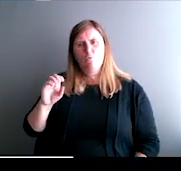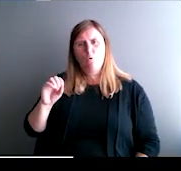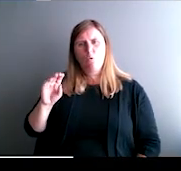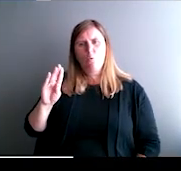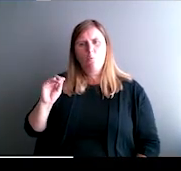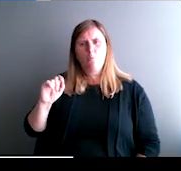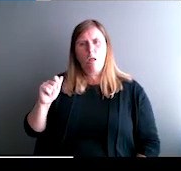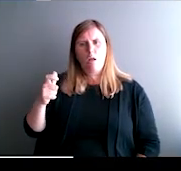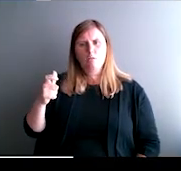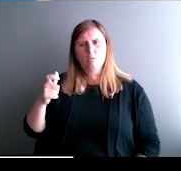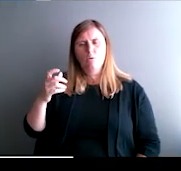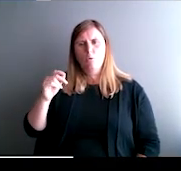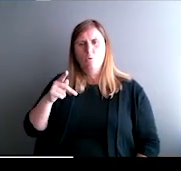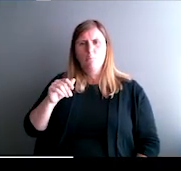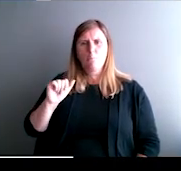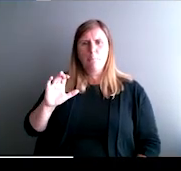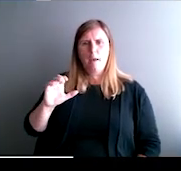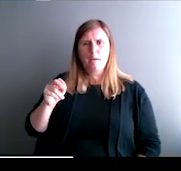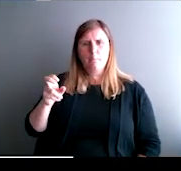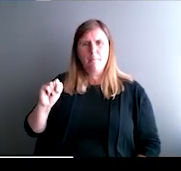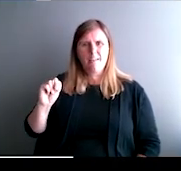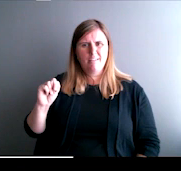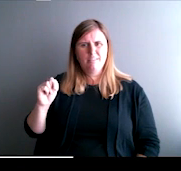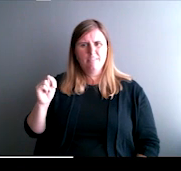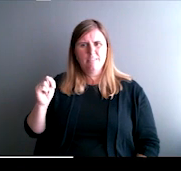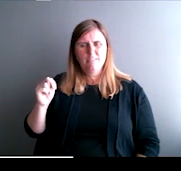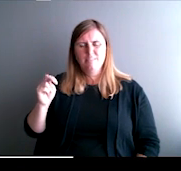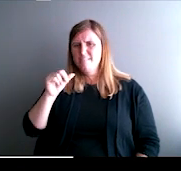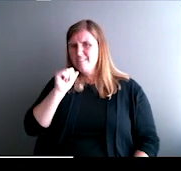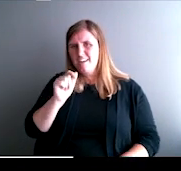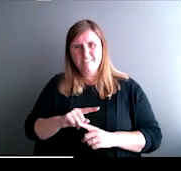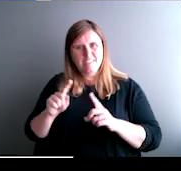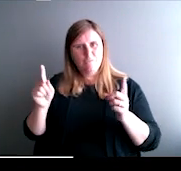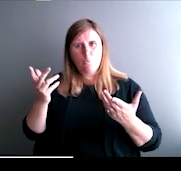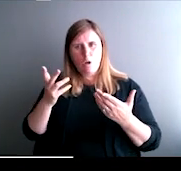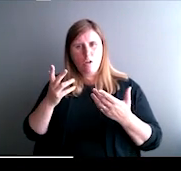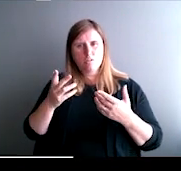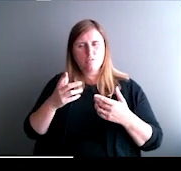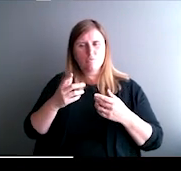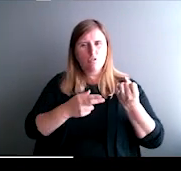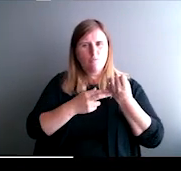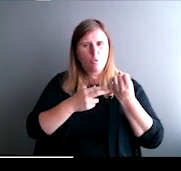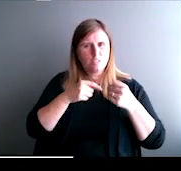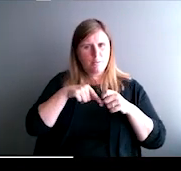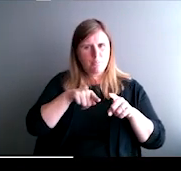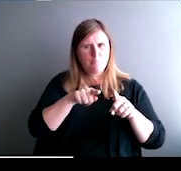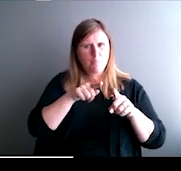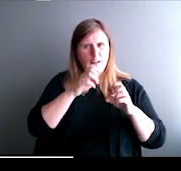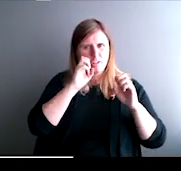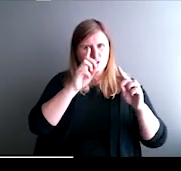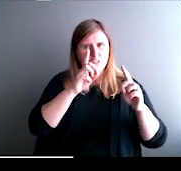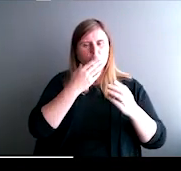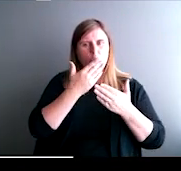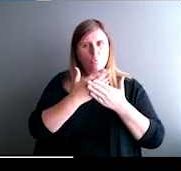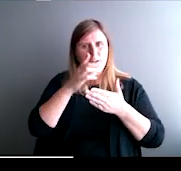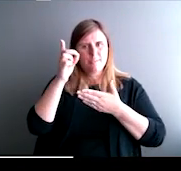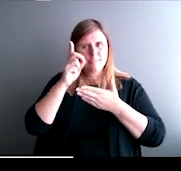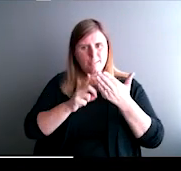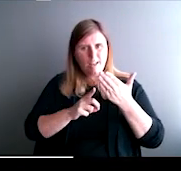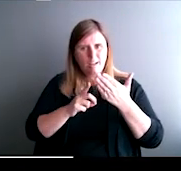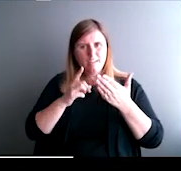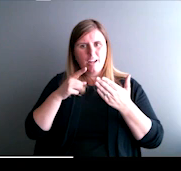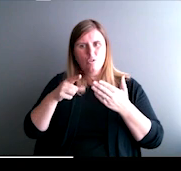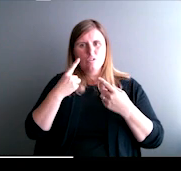what is reinforcing about Pac-Man isn't different than what's reinforcing about education, in that it's well designed and